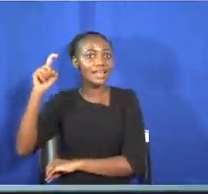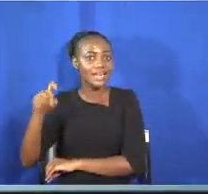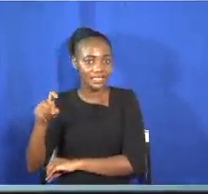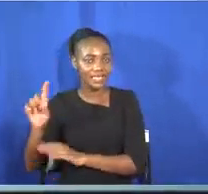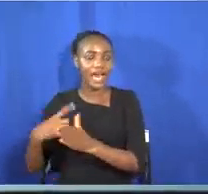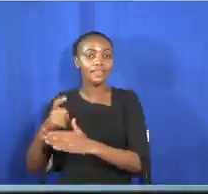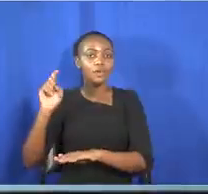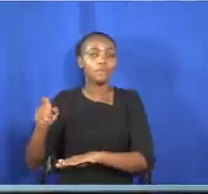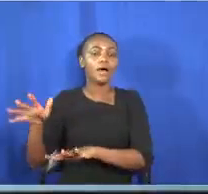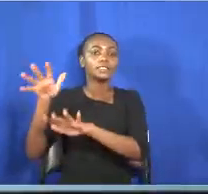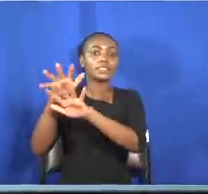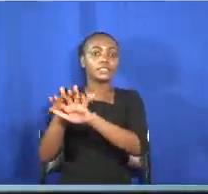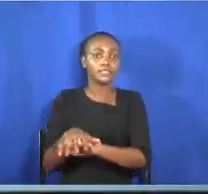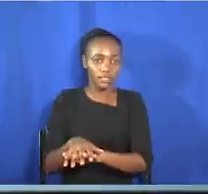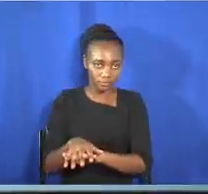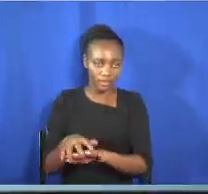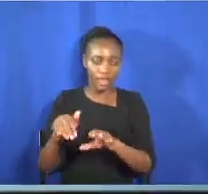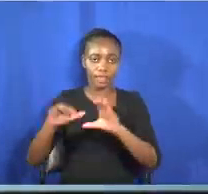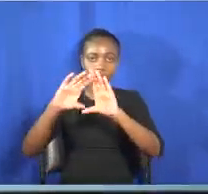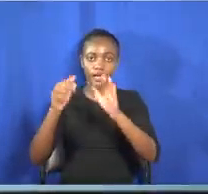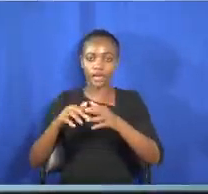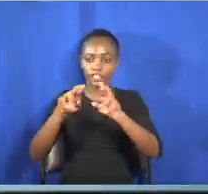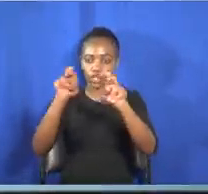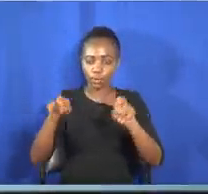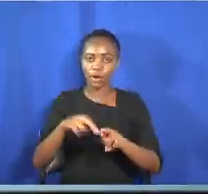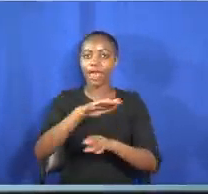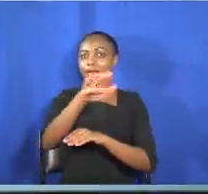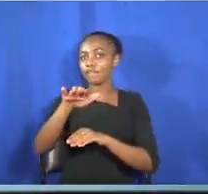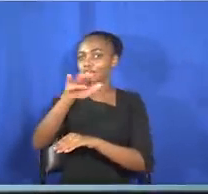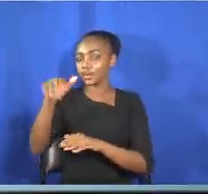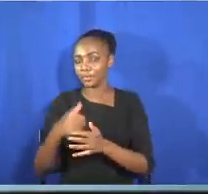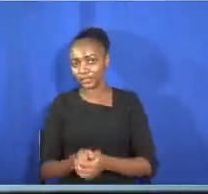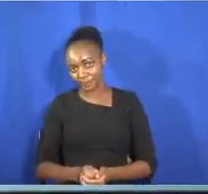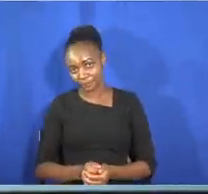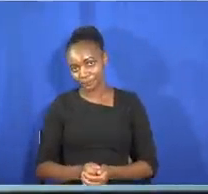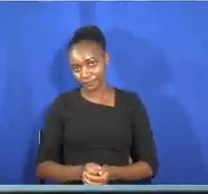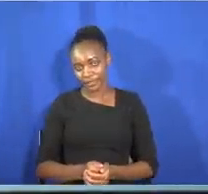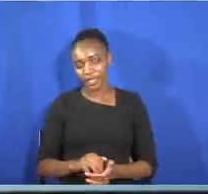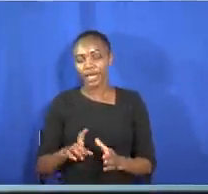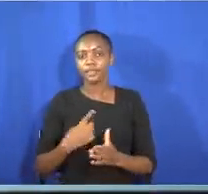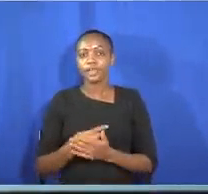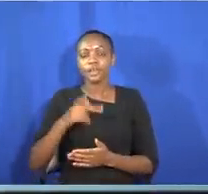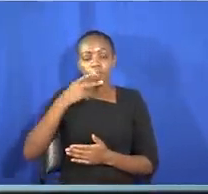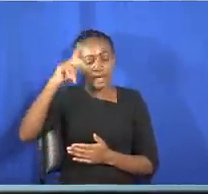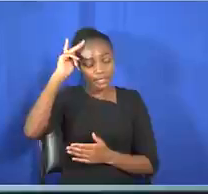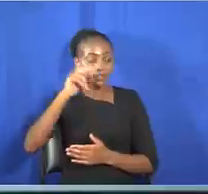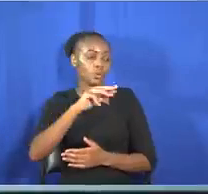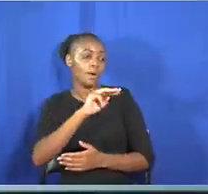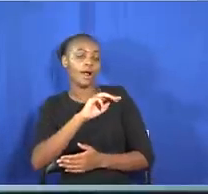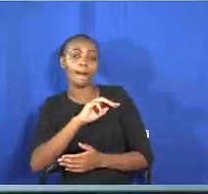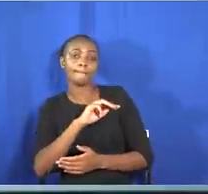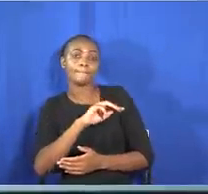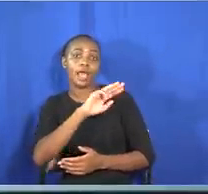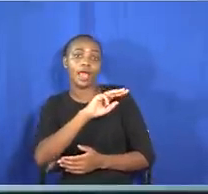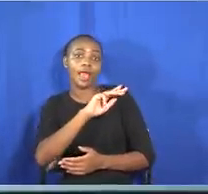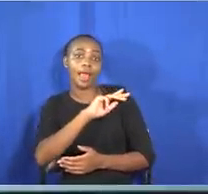needs, and therefore you must be able to integrate them within the classroom environment. Then PE, parental